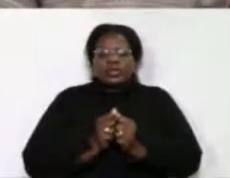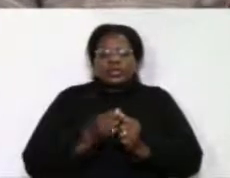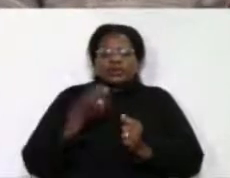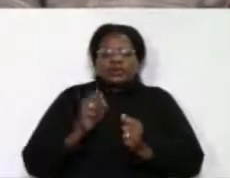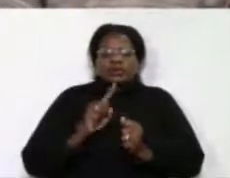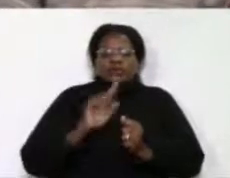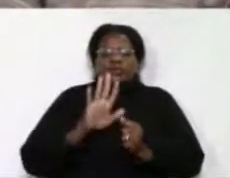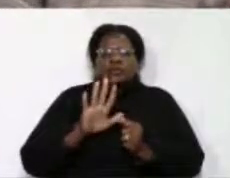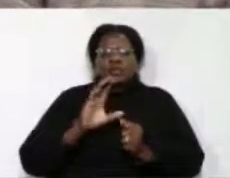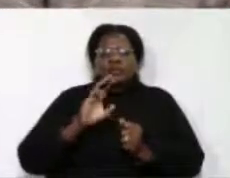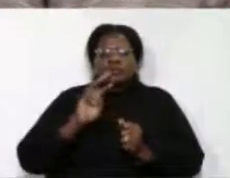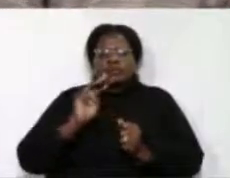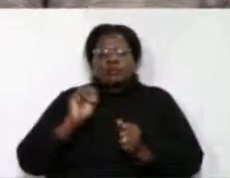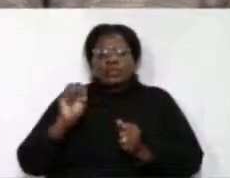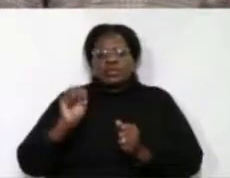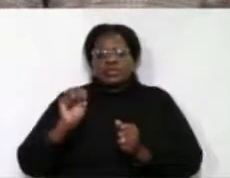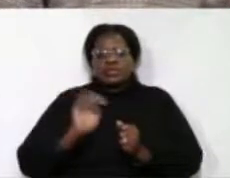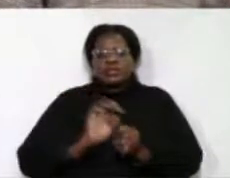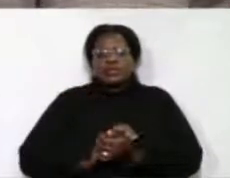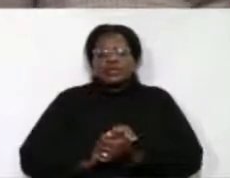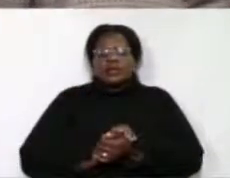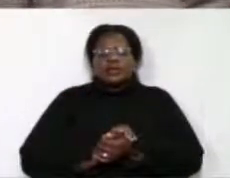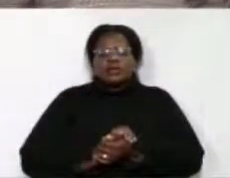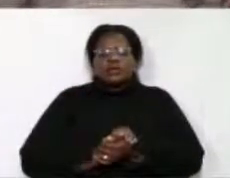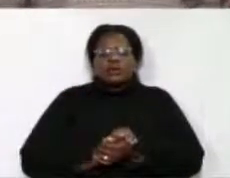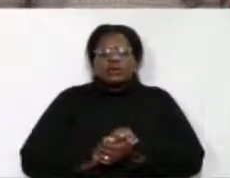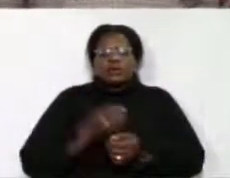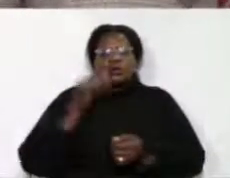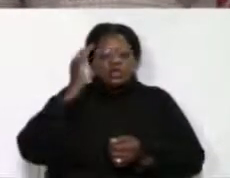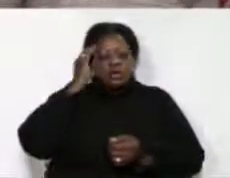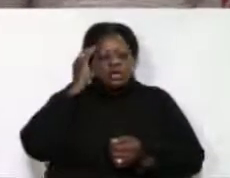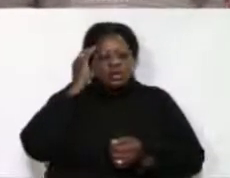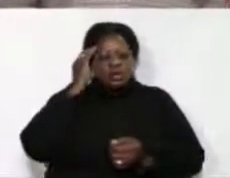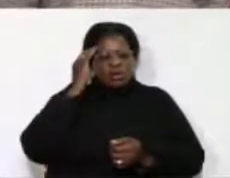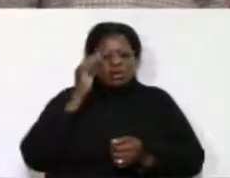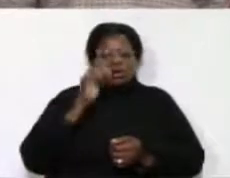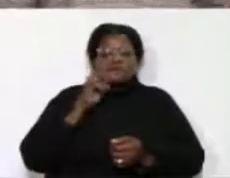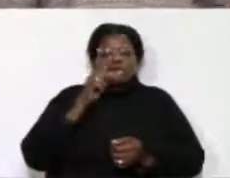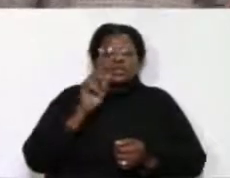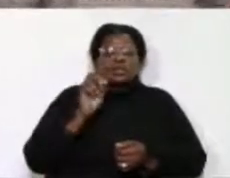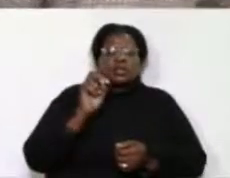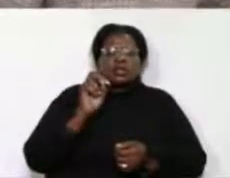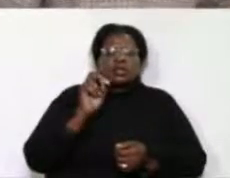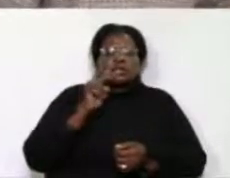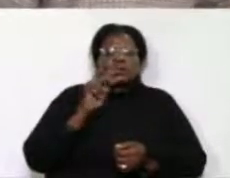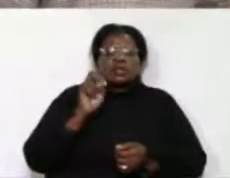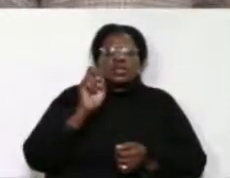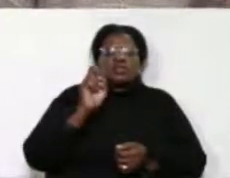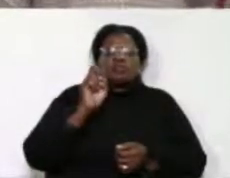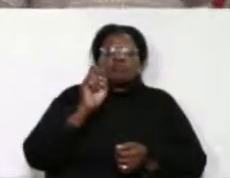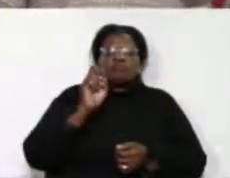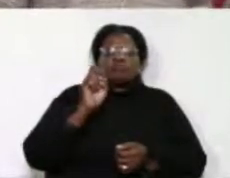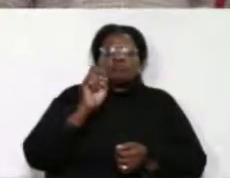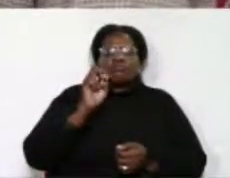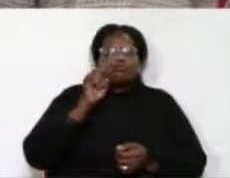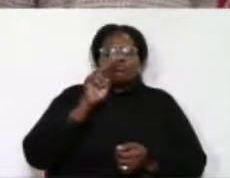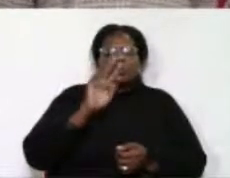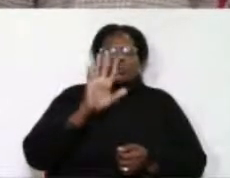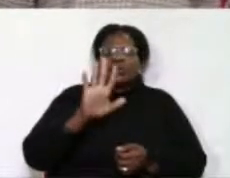meters. And we know that 15 meters of 25 by 25 millimeter steel tube is $20 a meter. So with that comes to